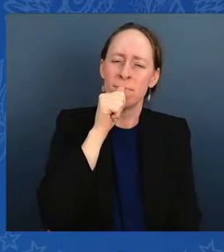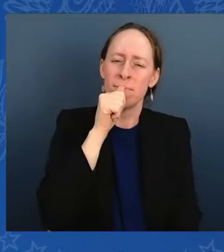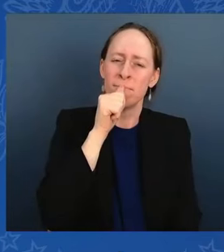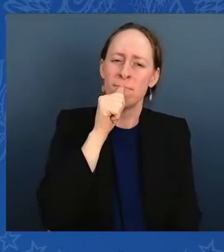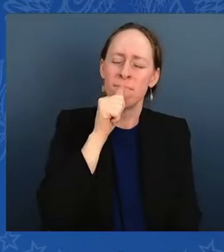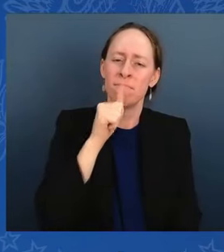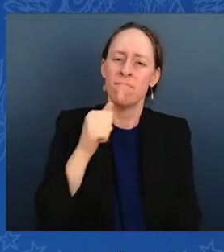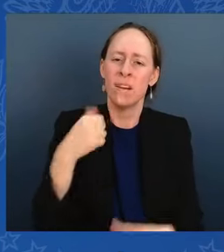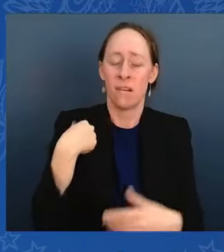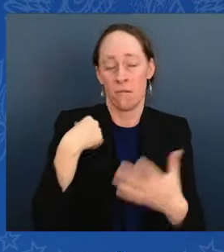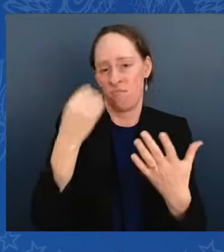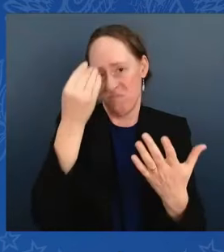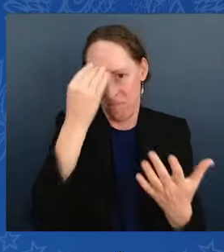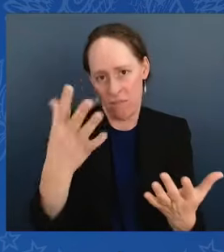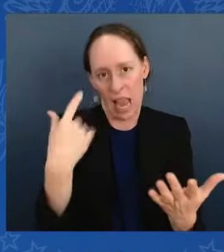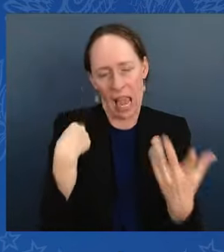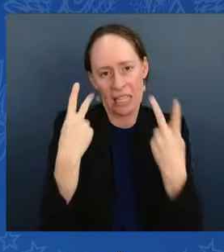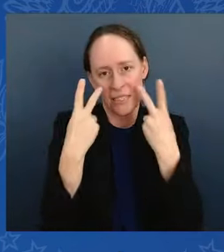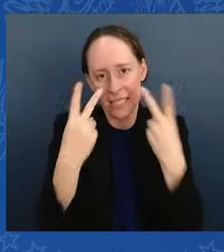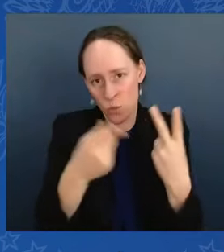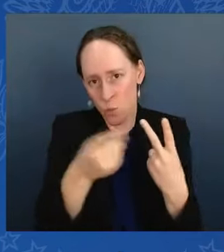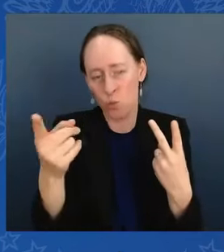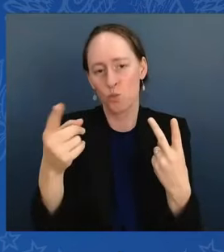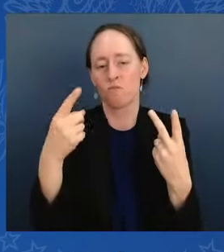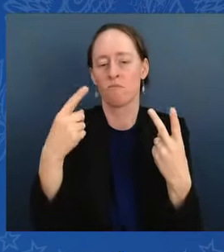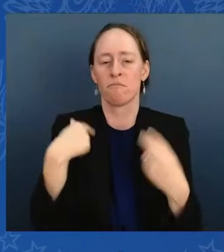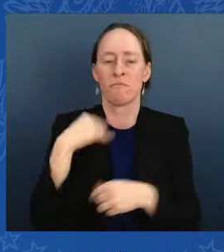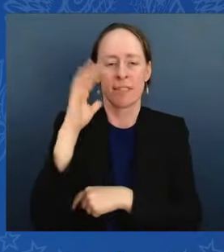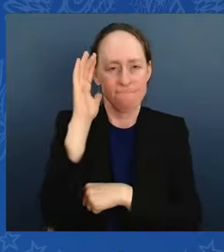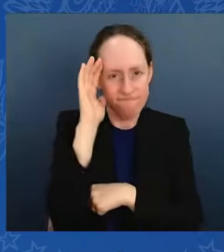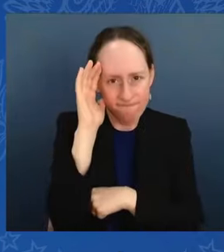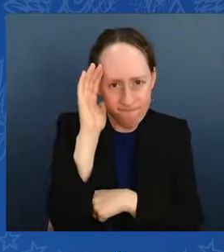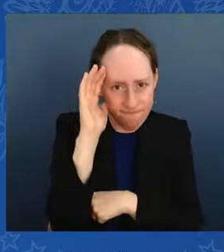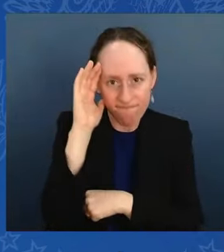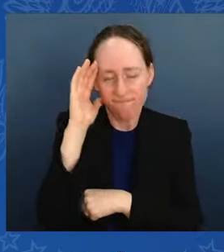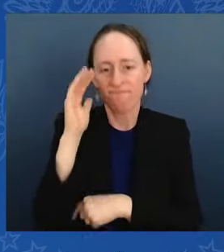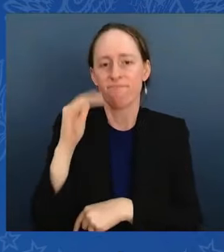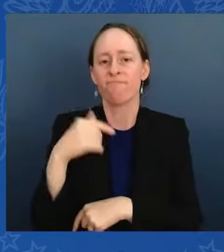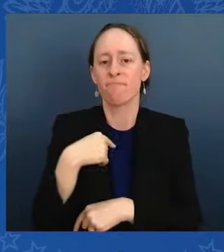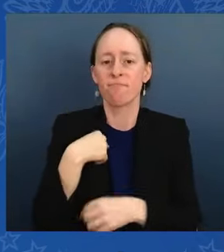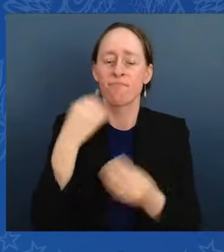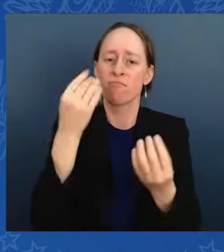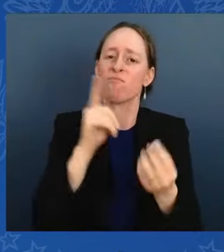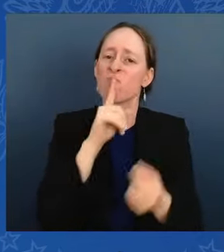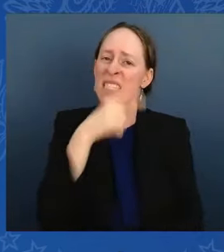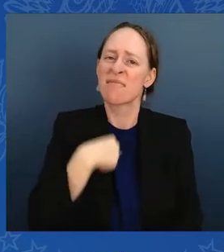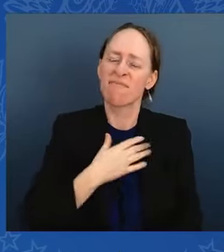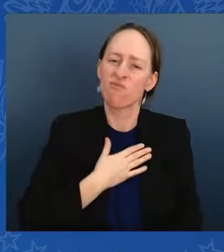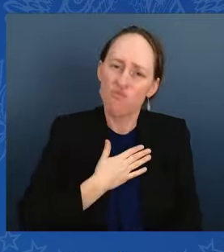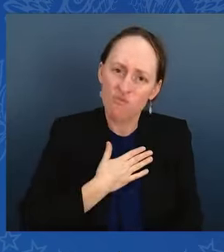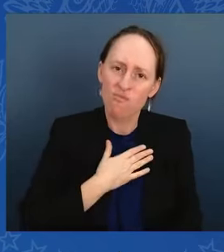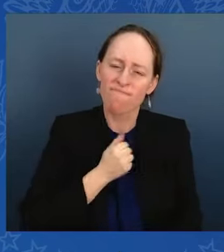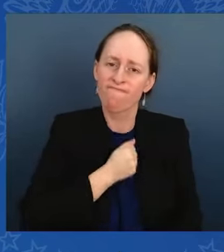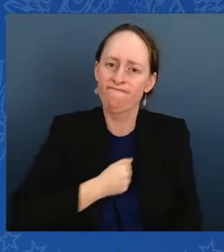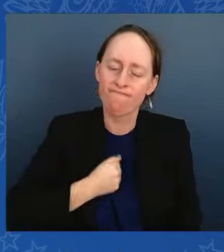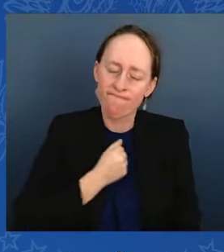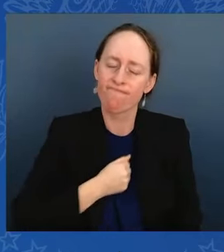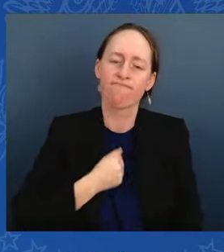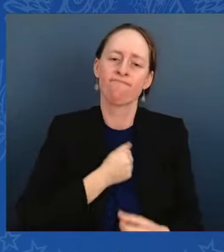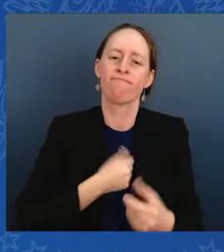you, I grieve with you, and I promise you, we have your back. We're going to stay until you're